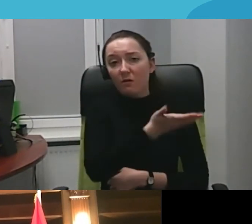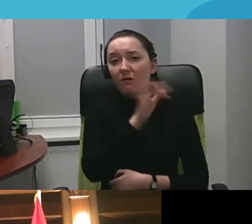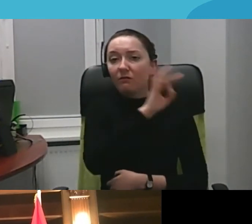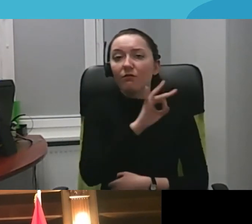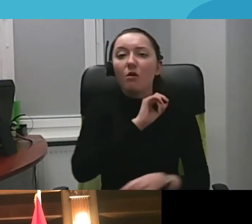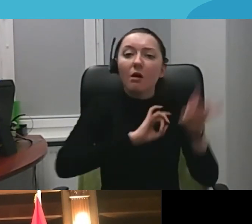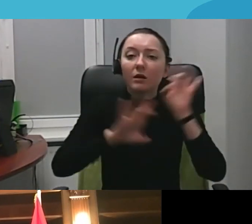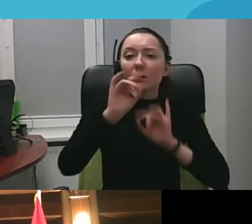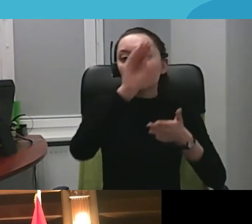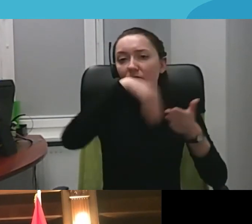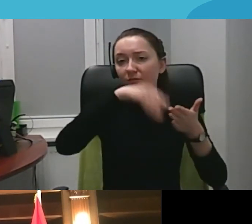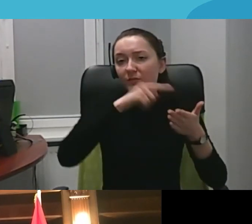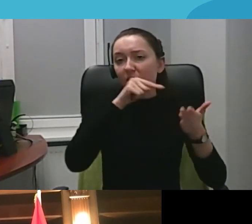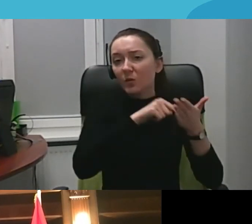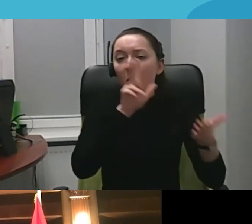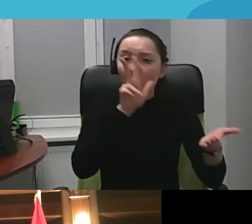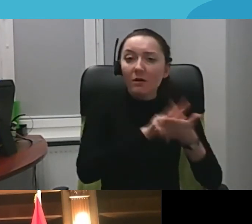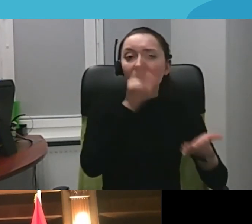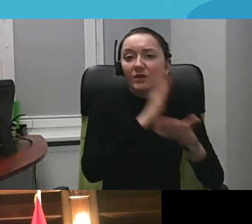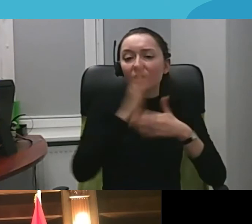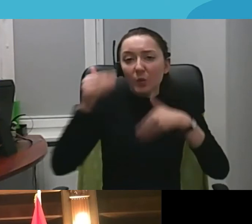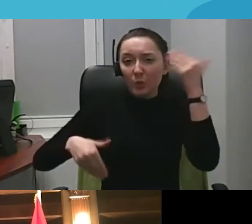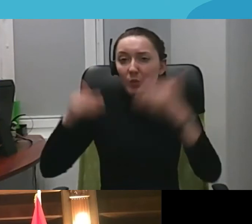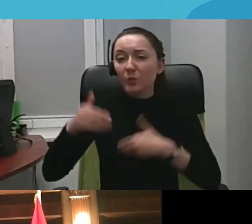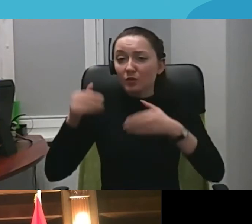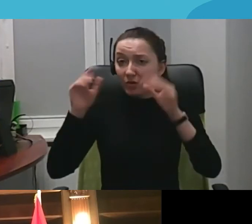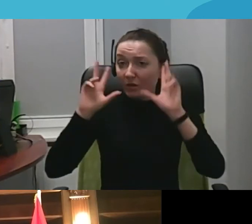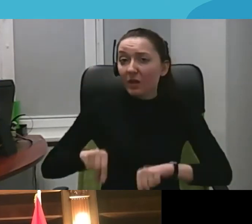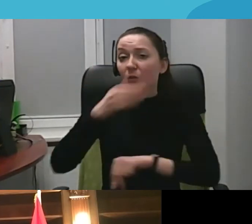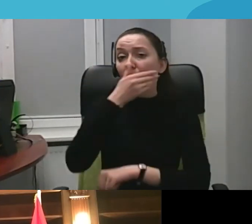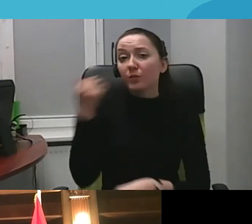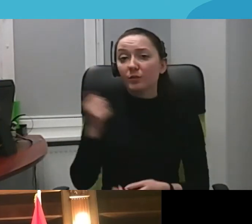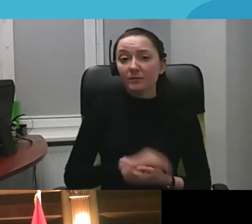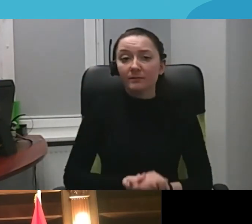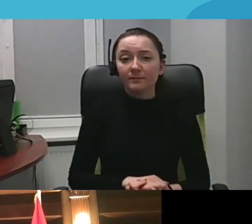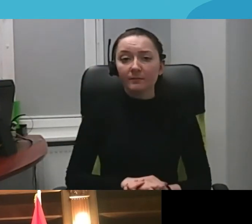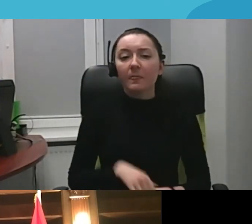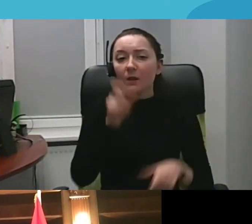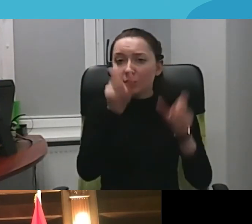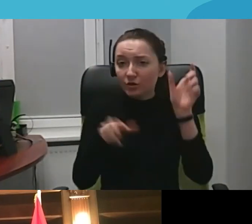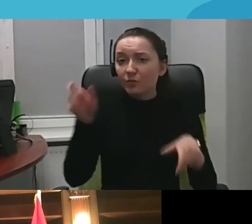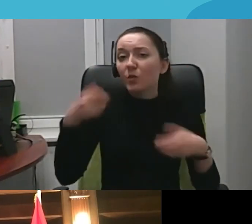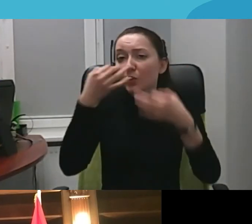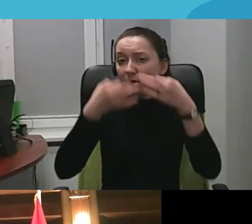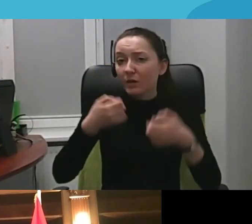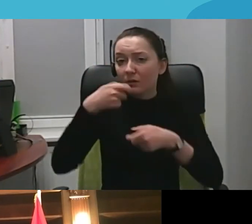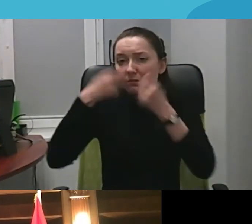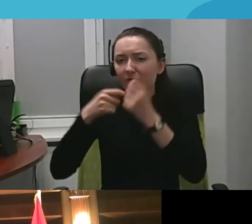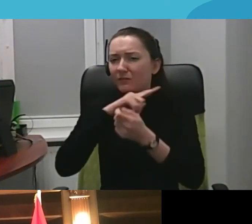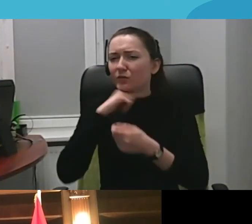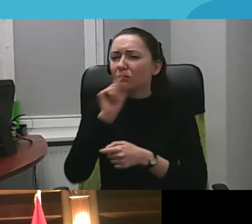unambiguously confirmed the elections that were neither free nor fair, and that the human rights violations were indeed massive and